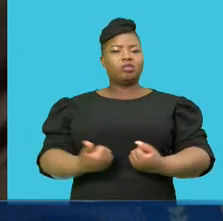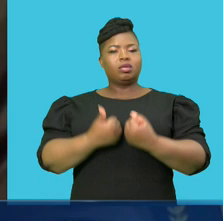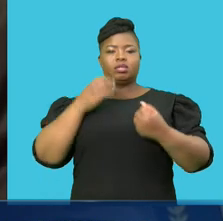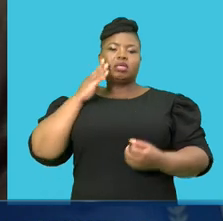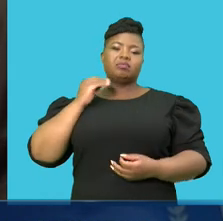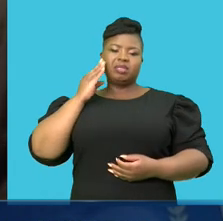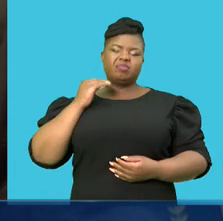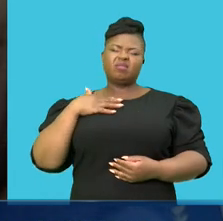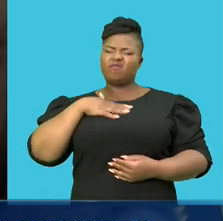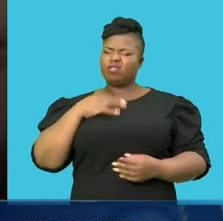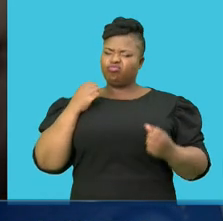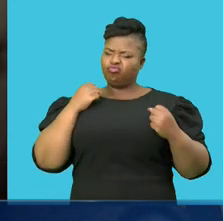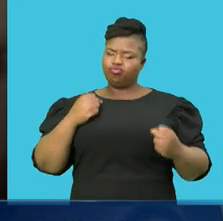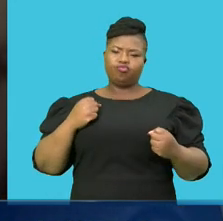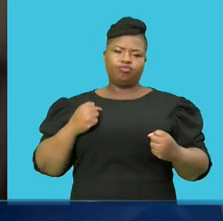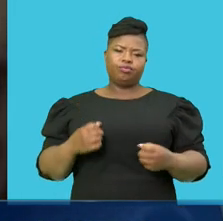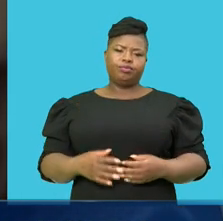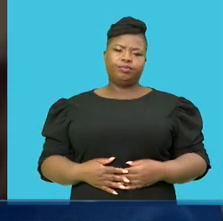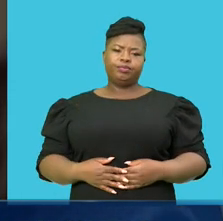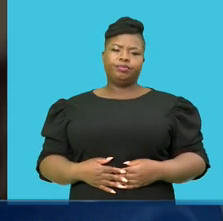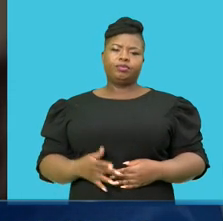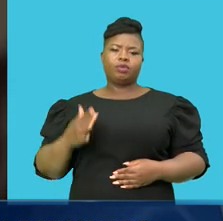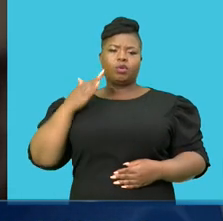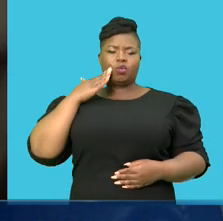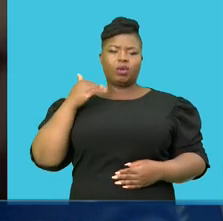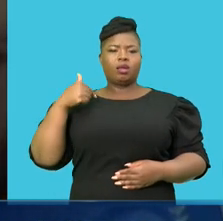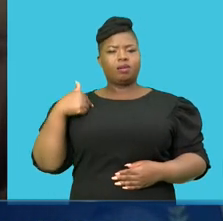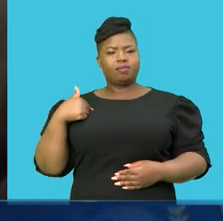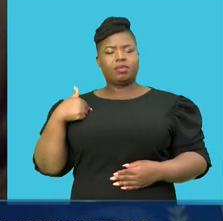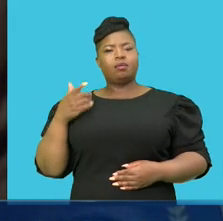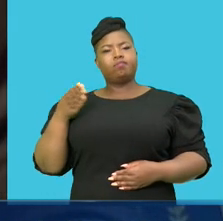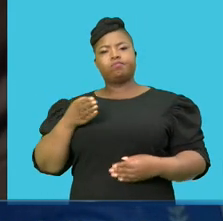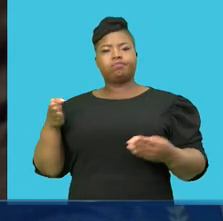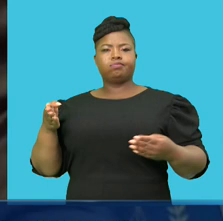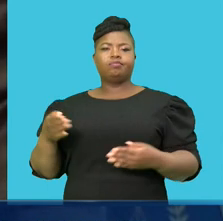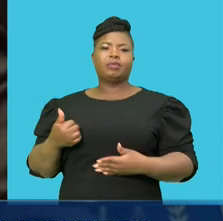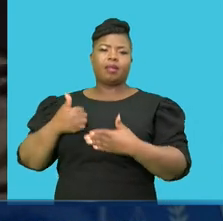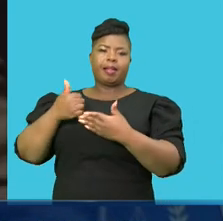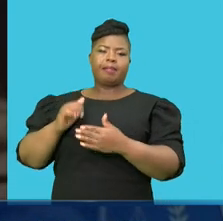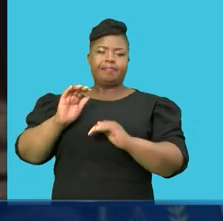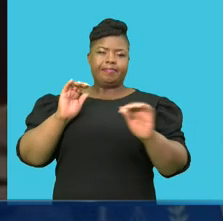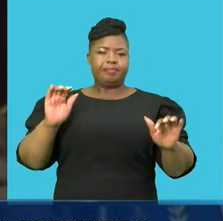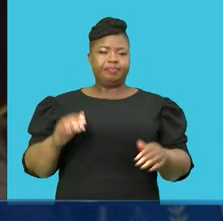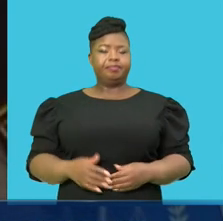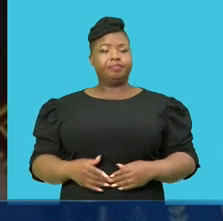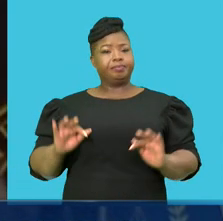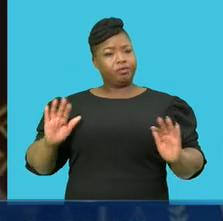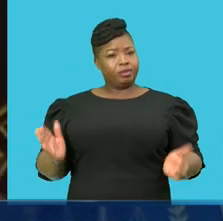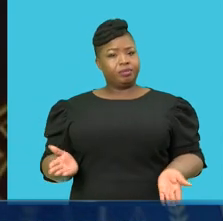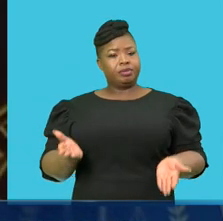I felt strong when I was on their shoulders. They raised me up